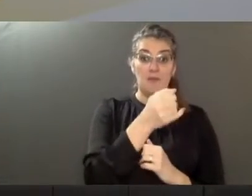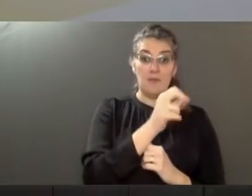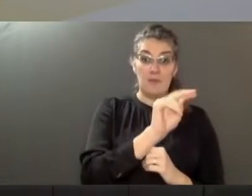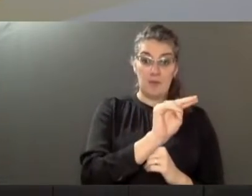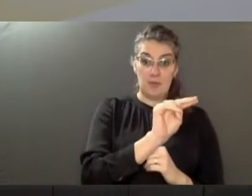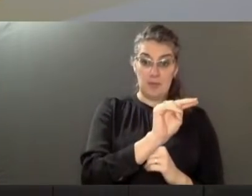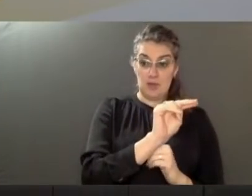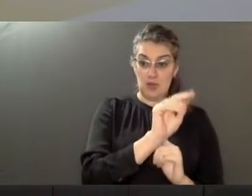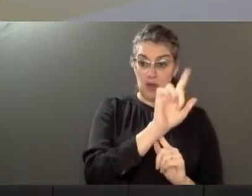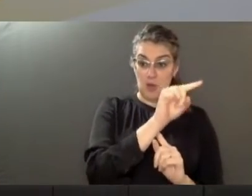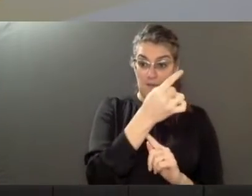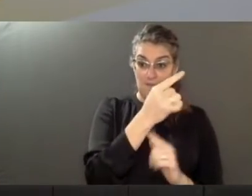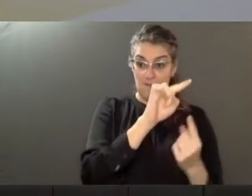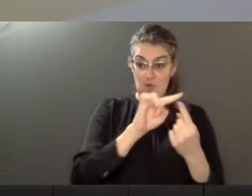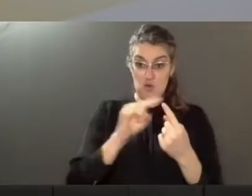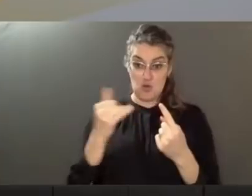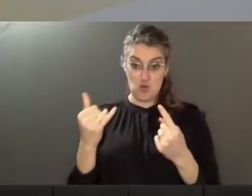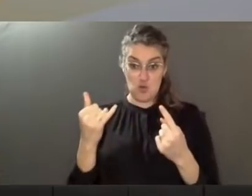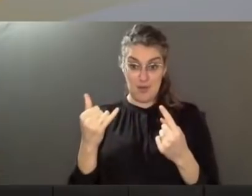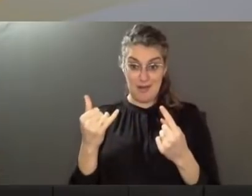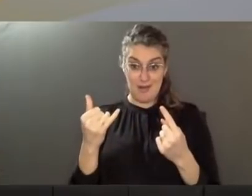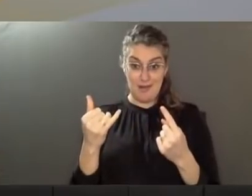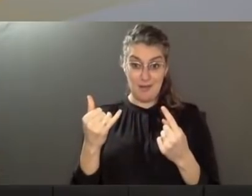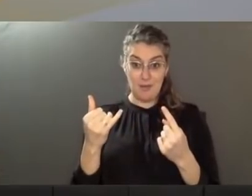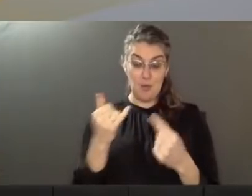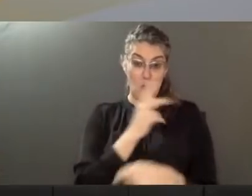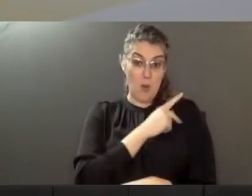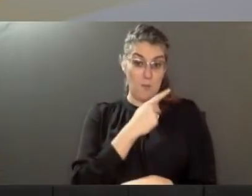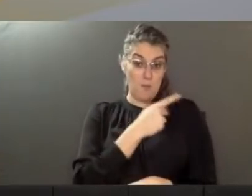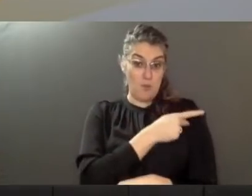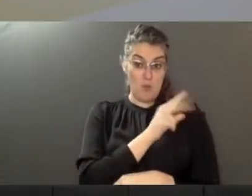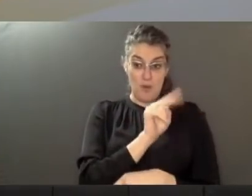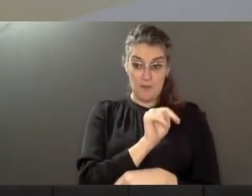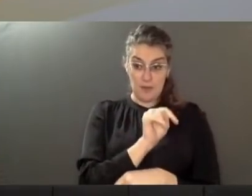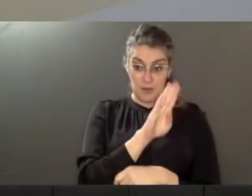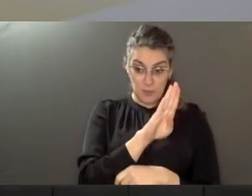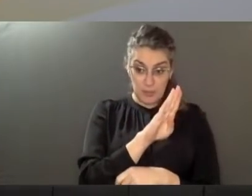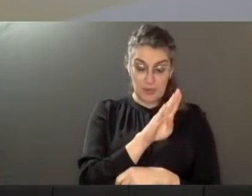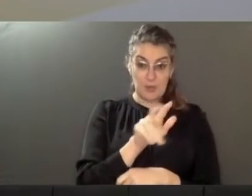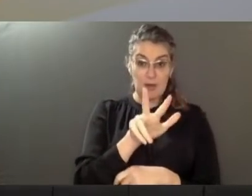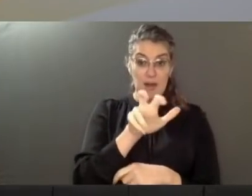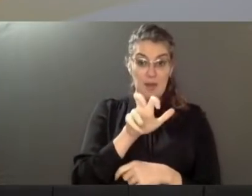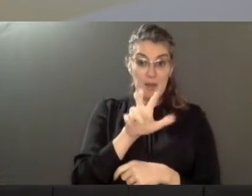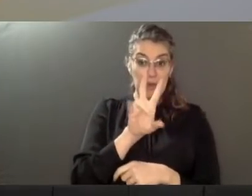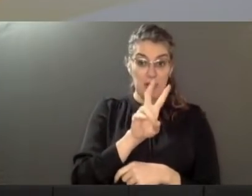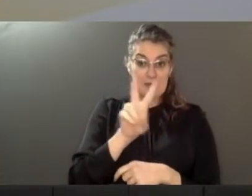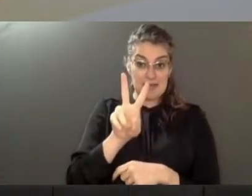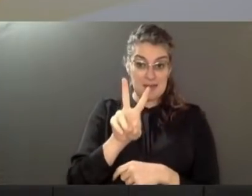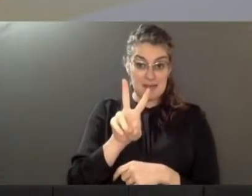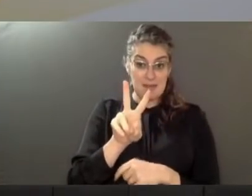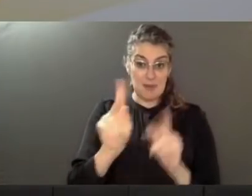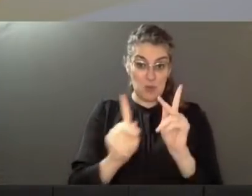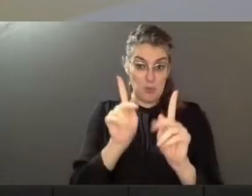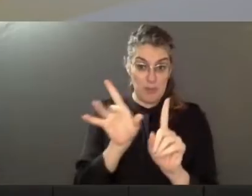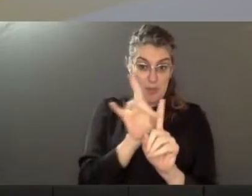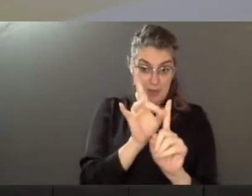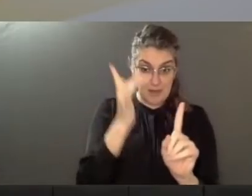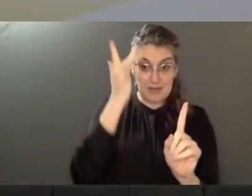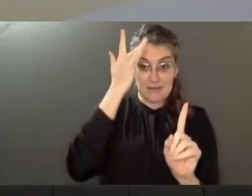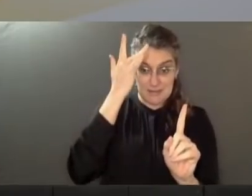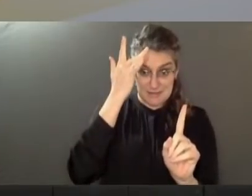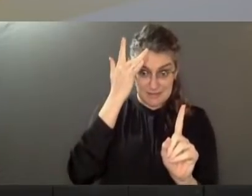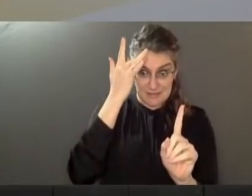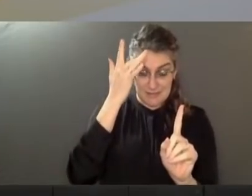New Brunswick reported 372 new cases, Nova Scotia 60 new cases, PEI has had 12 since